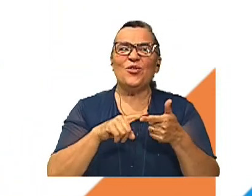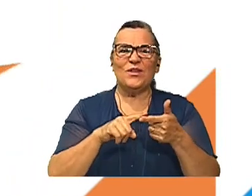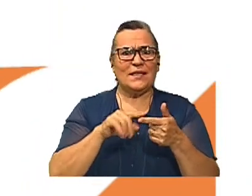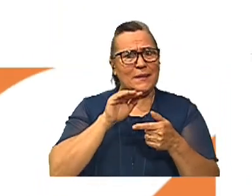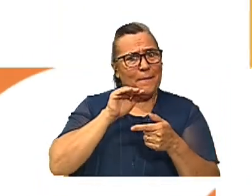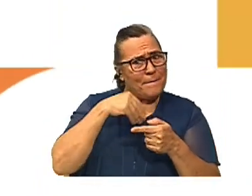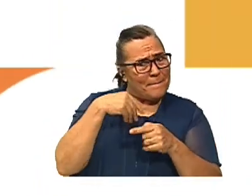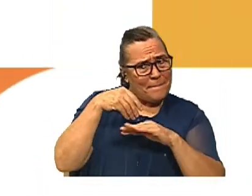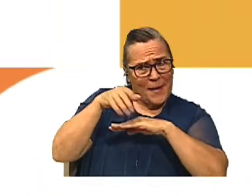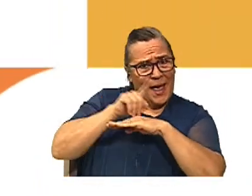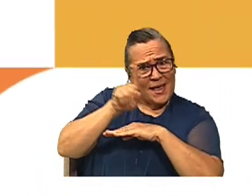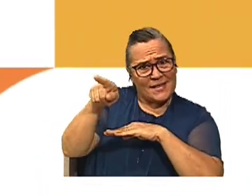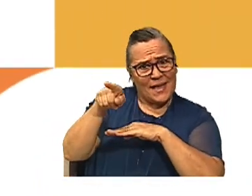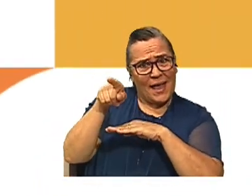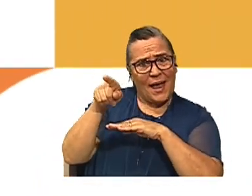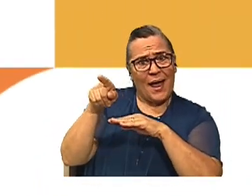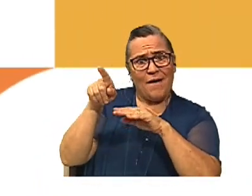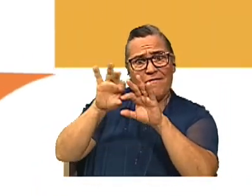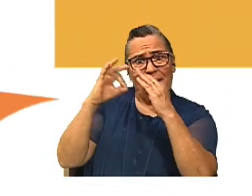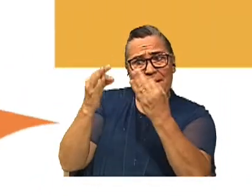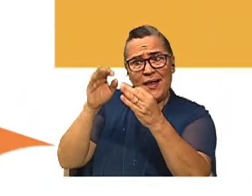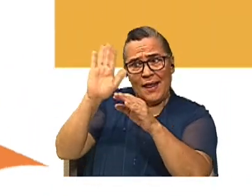your family to participate with us.